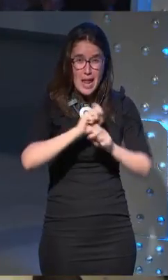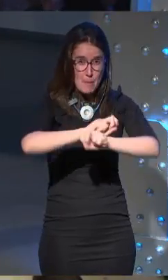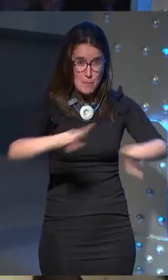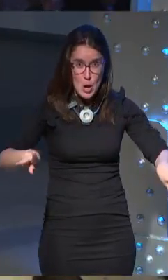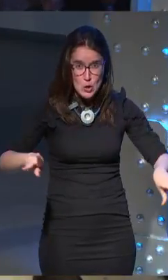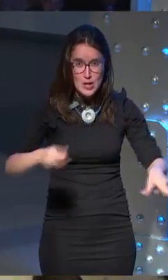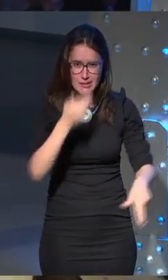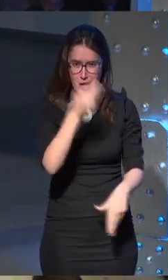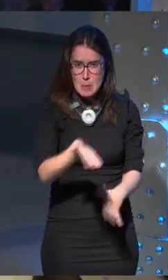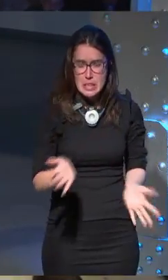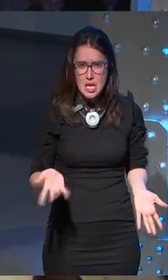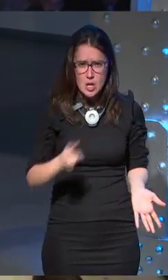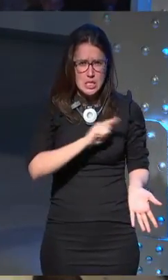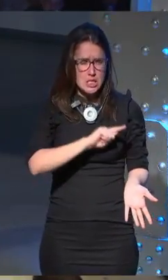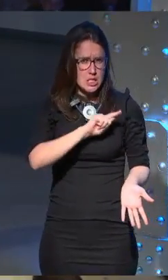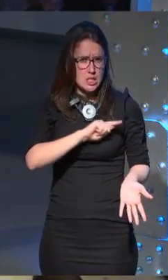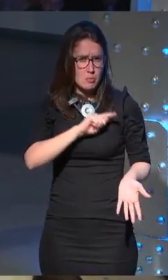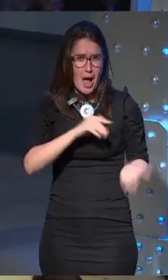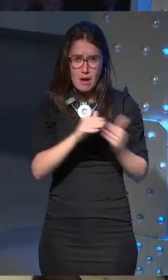there. I couldn't come home.